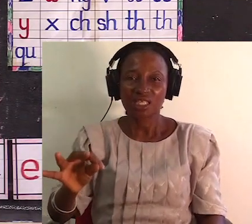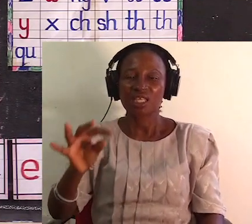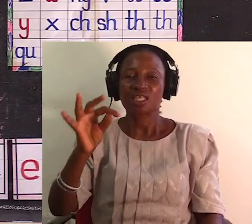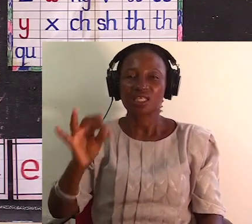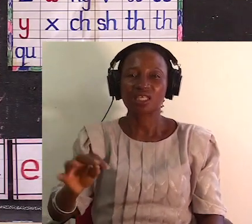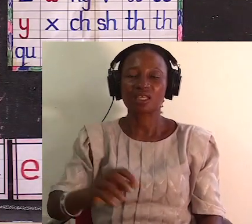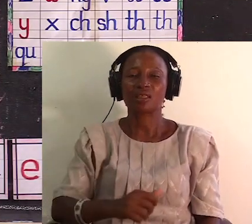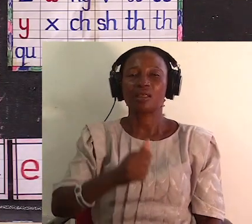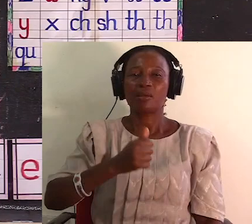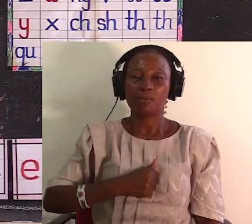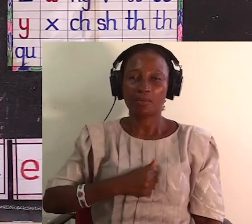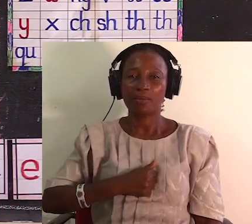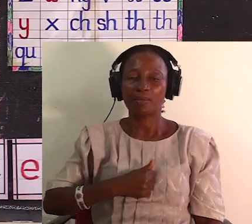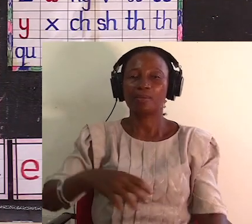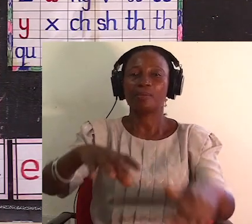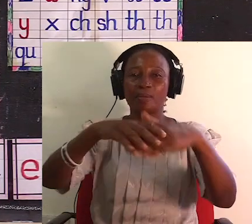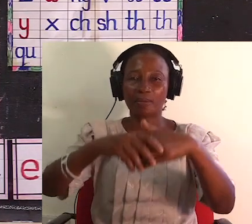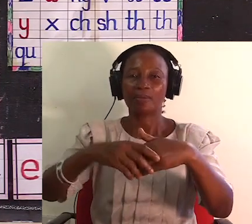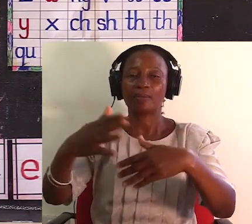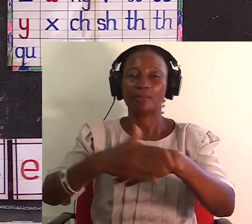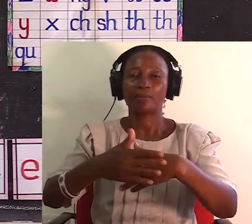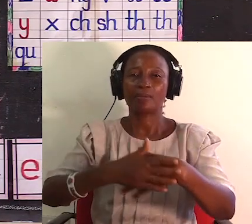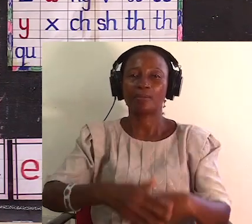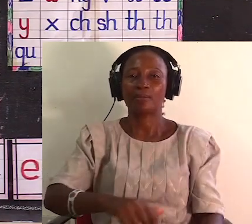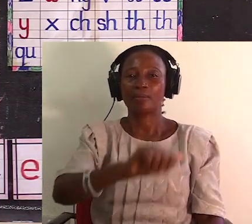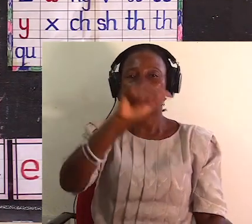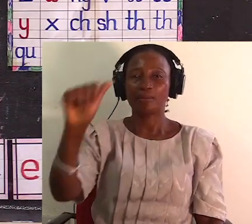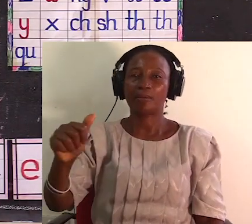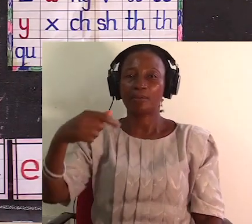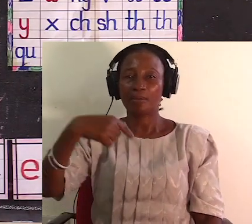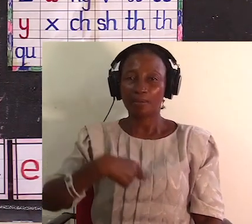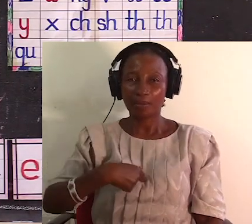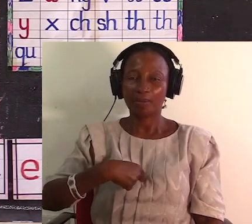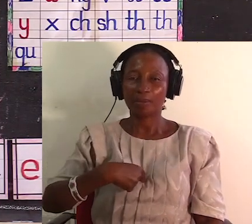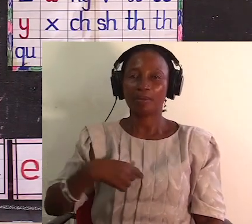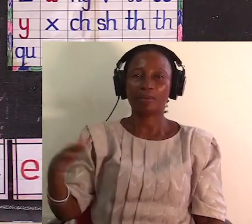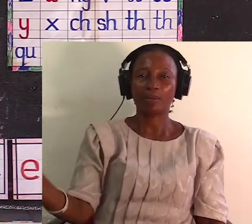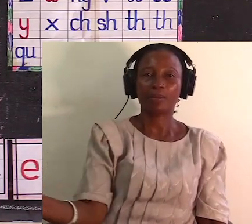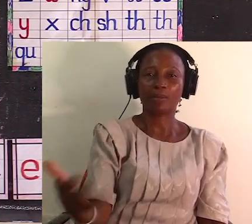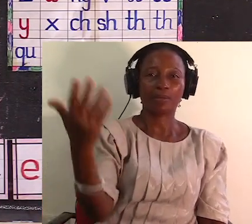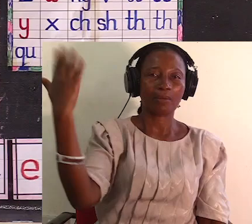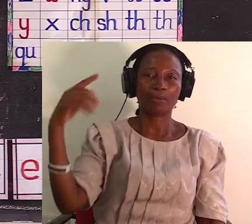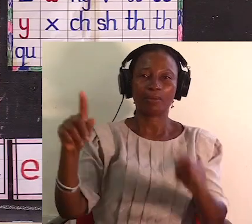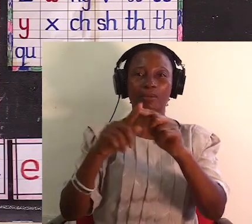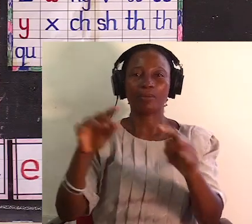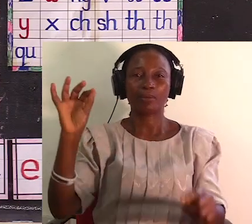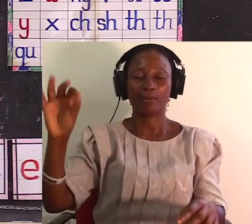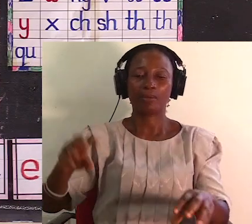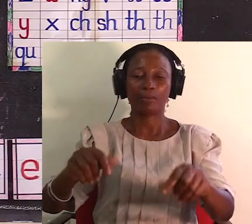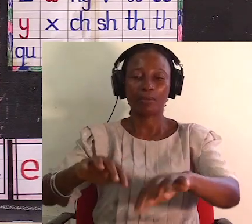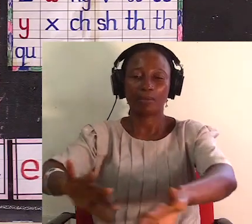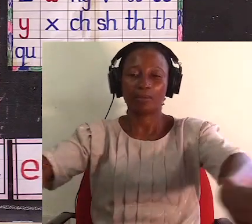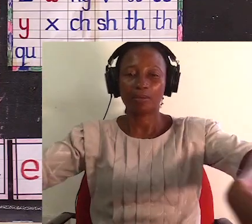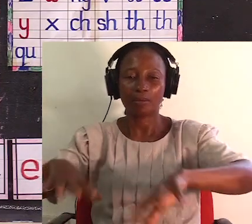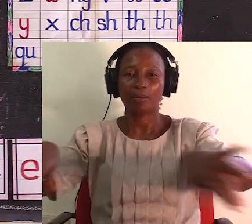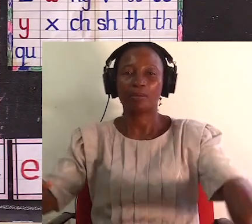My friends and I went to the beach with a floating fish.